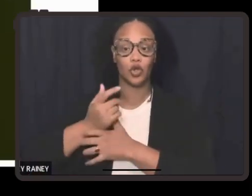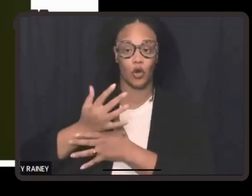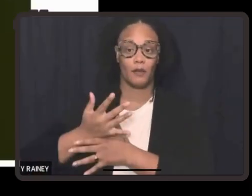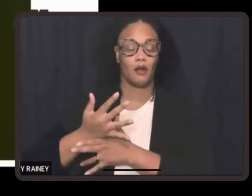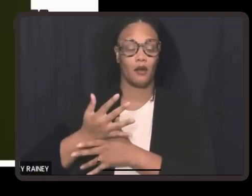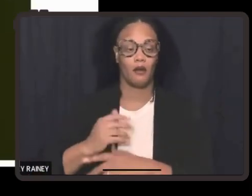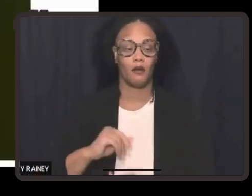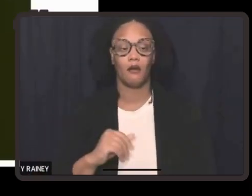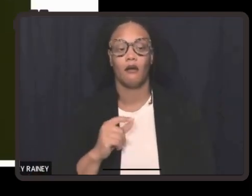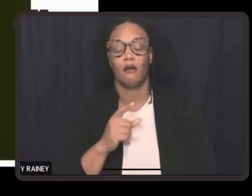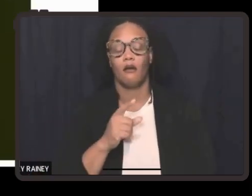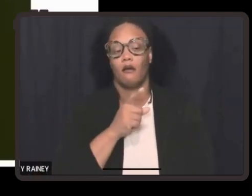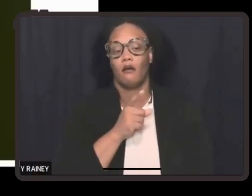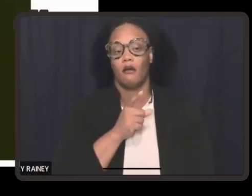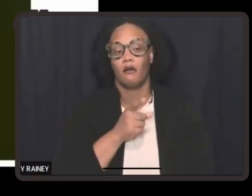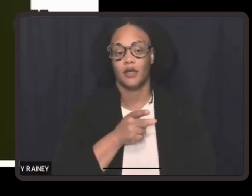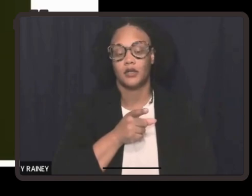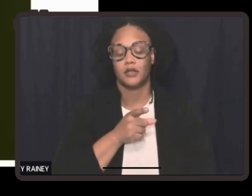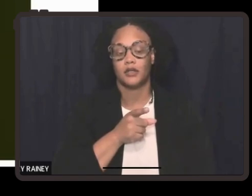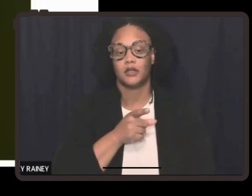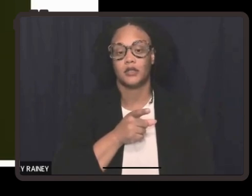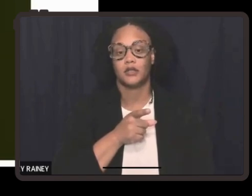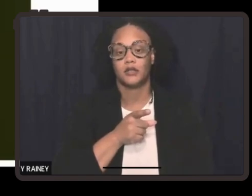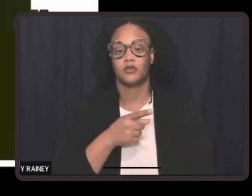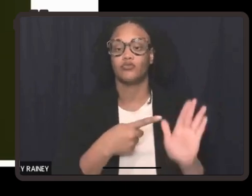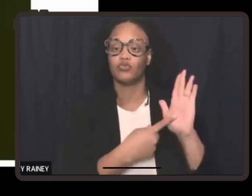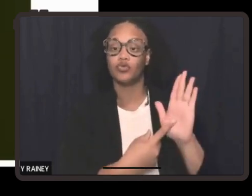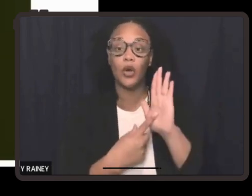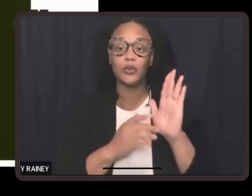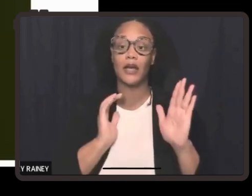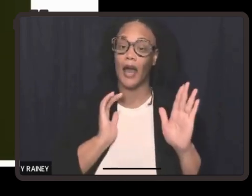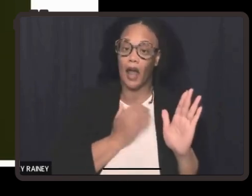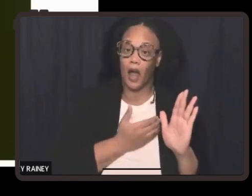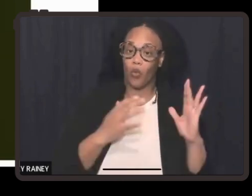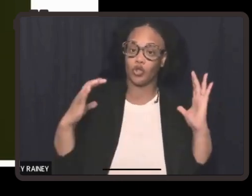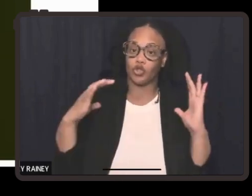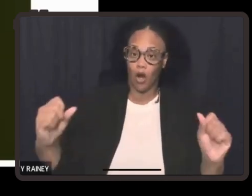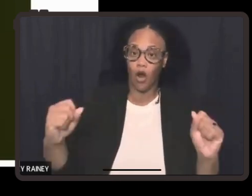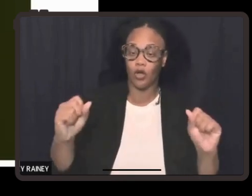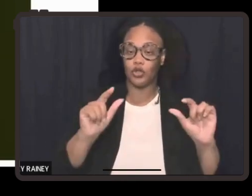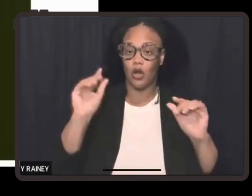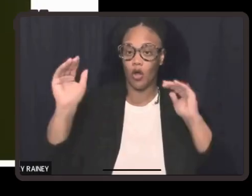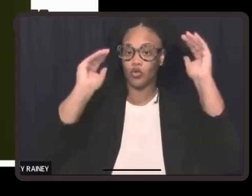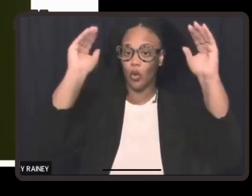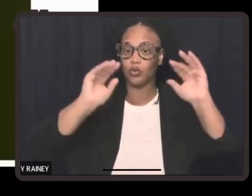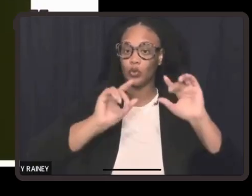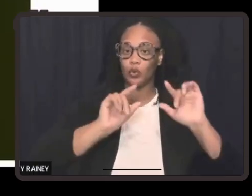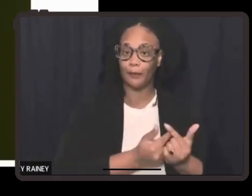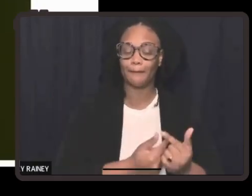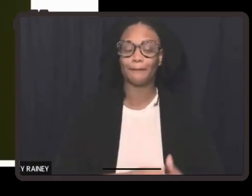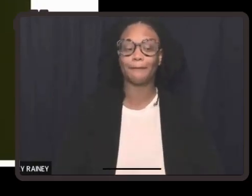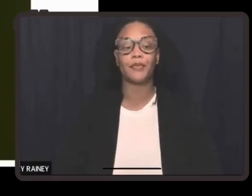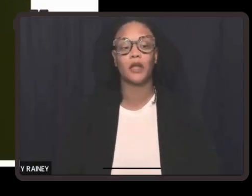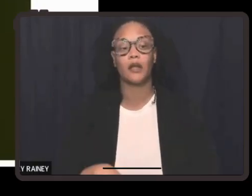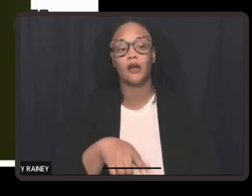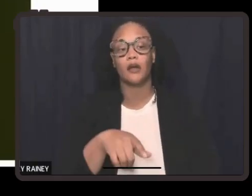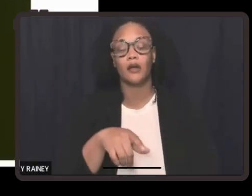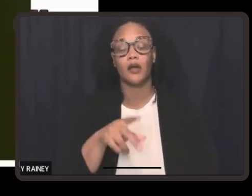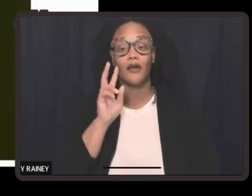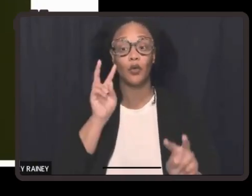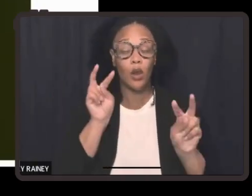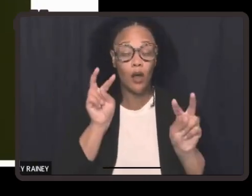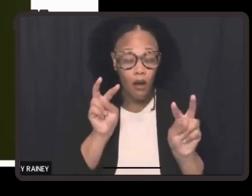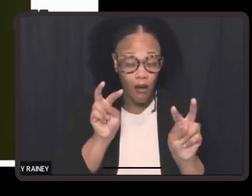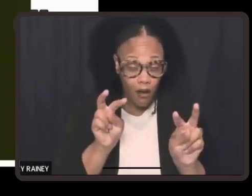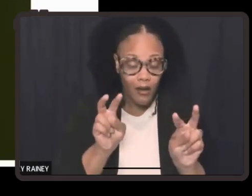the our charge adult group. And if you look very closely, you see Kim in that